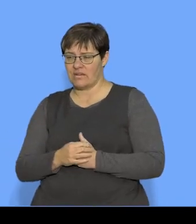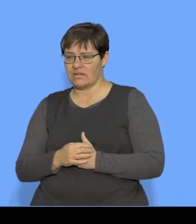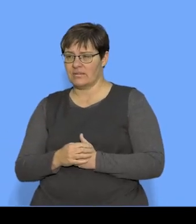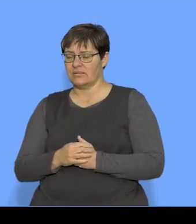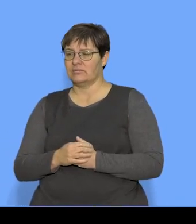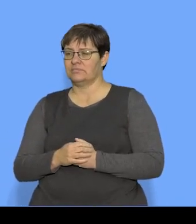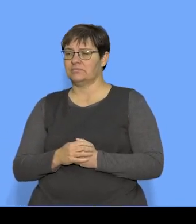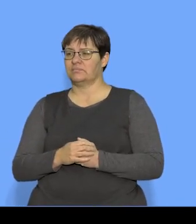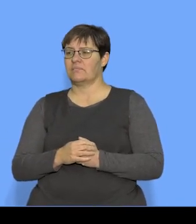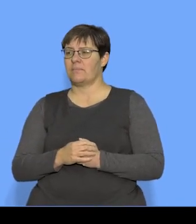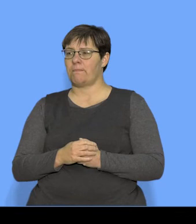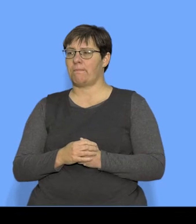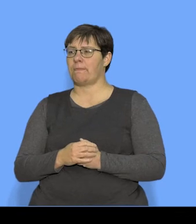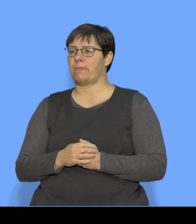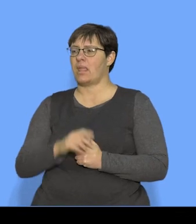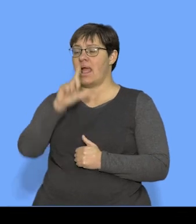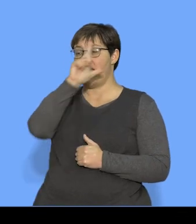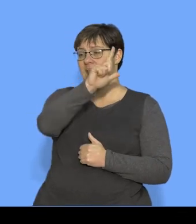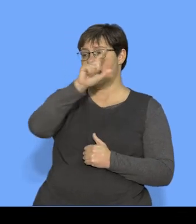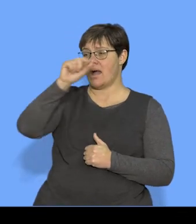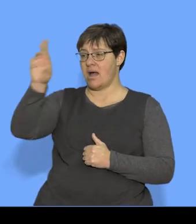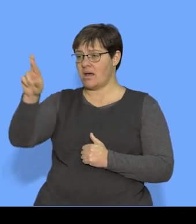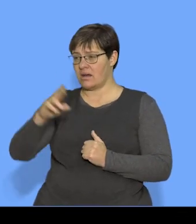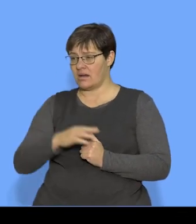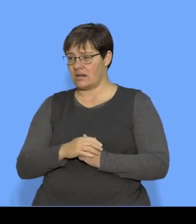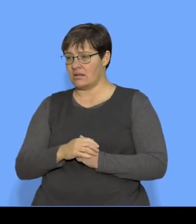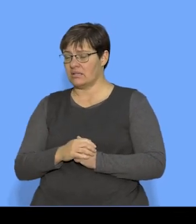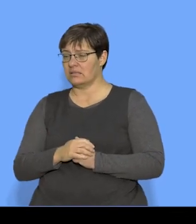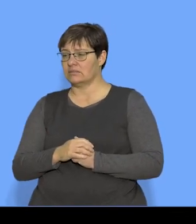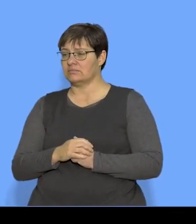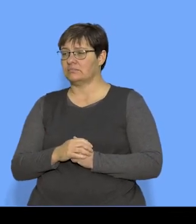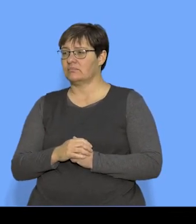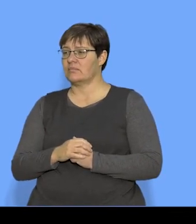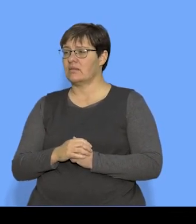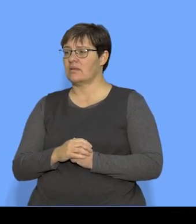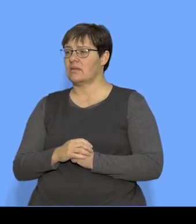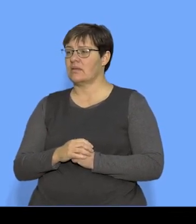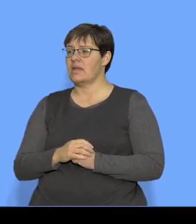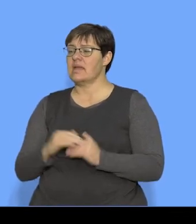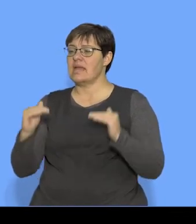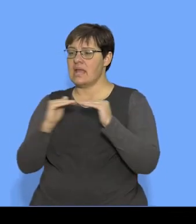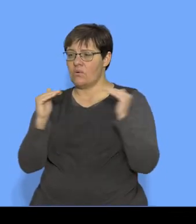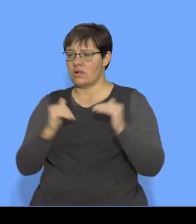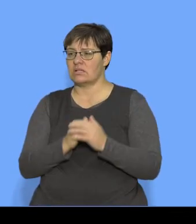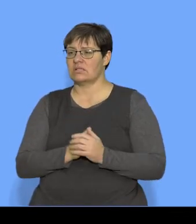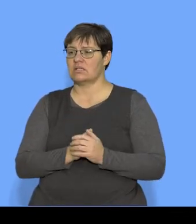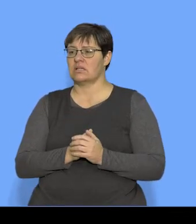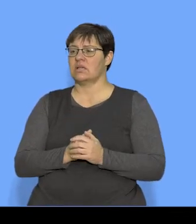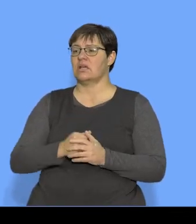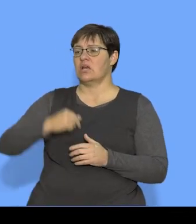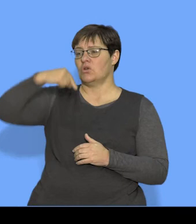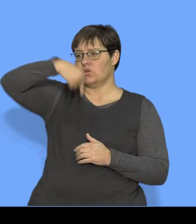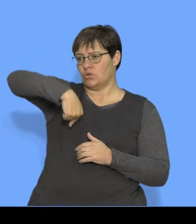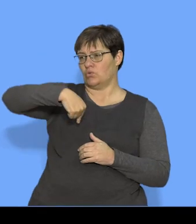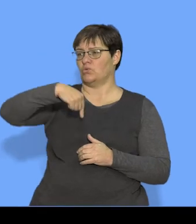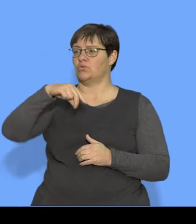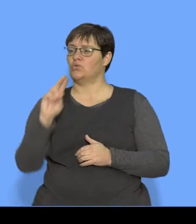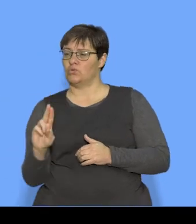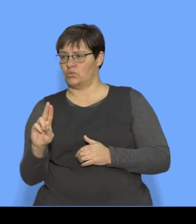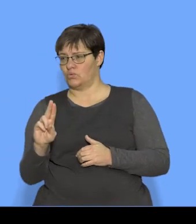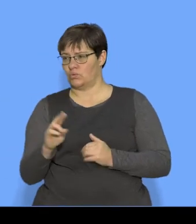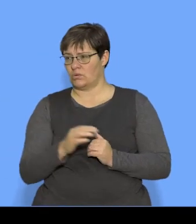do we also know? We also know that the LR is equals to